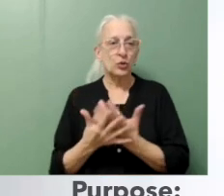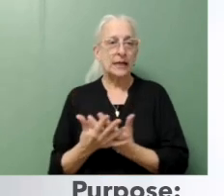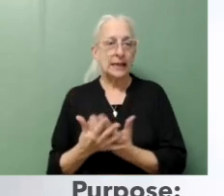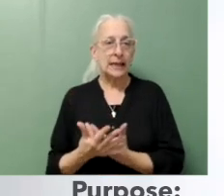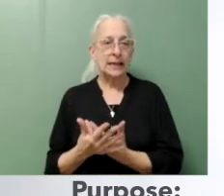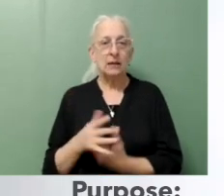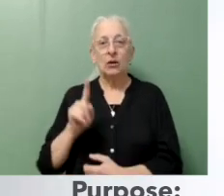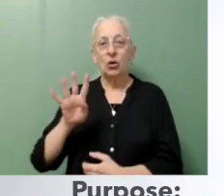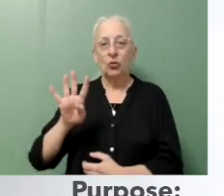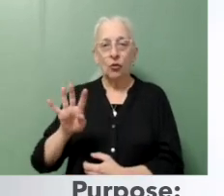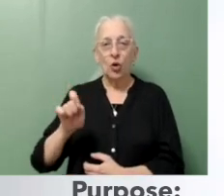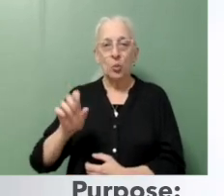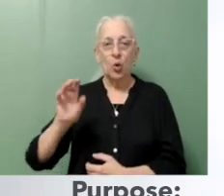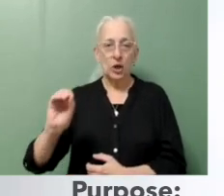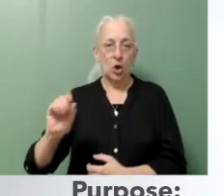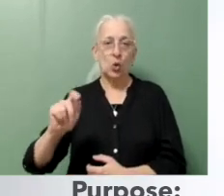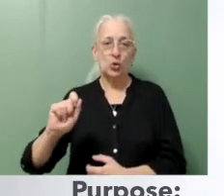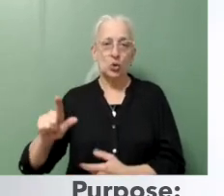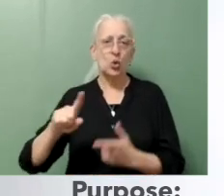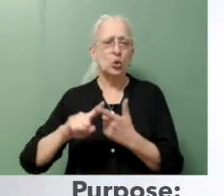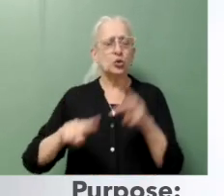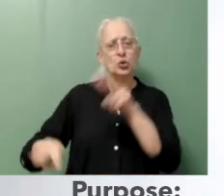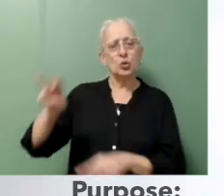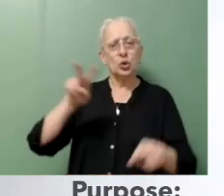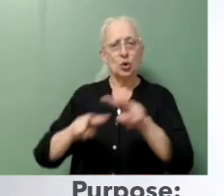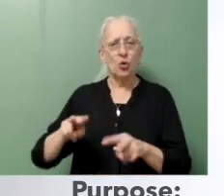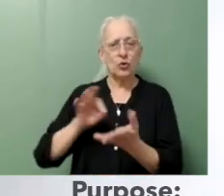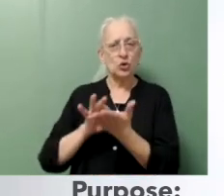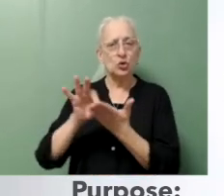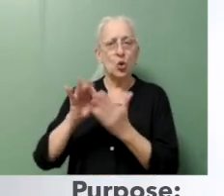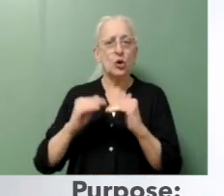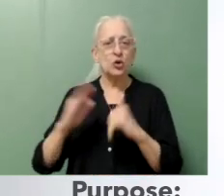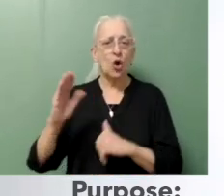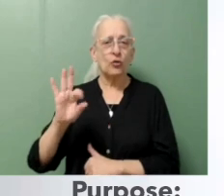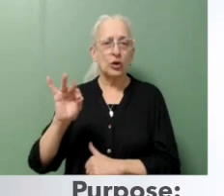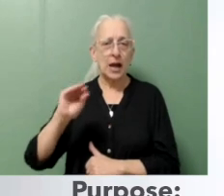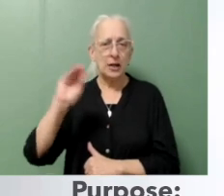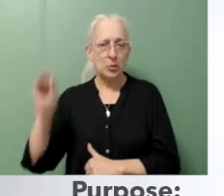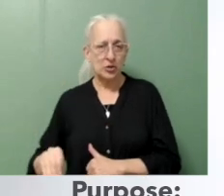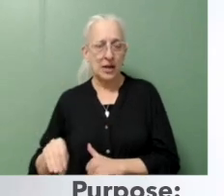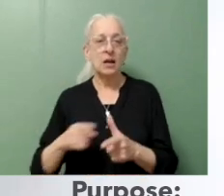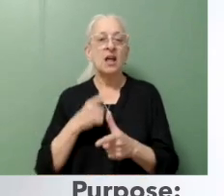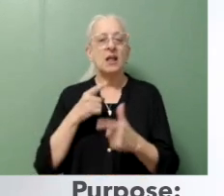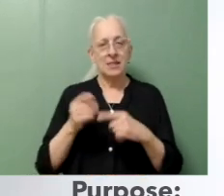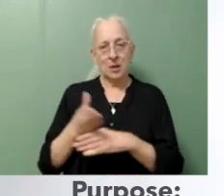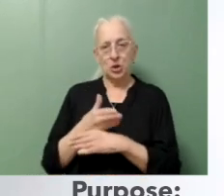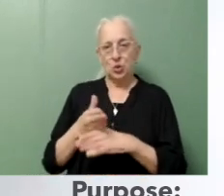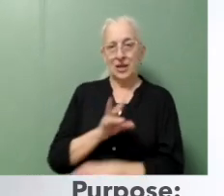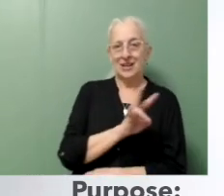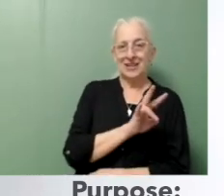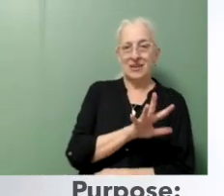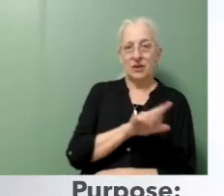overall scores that were greater than the 90th percentile, which was then followed by scores that were in between the 75th